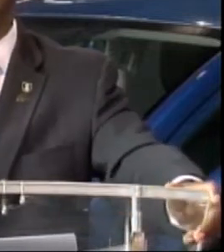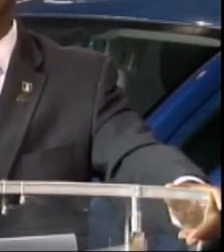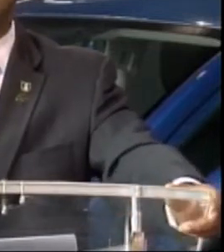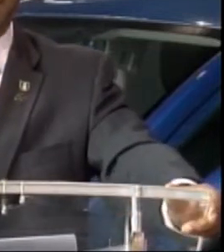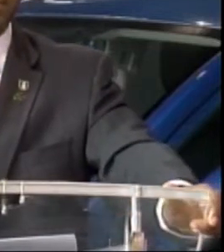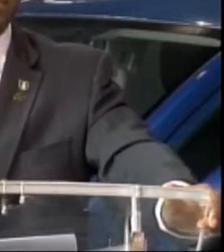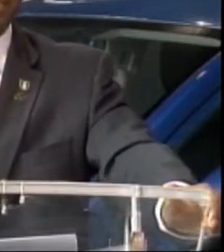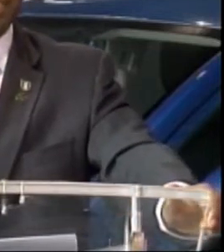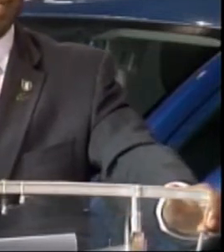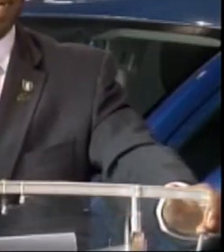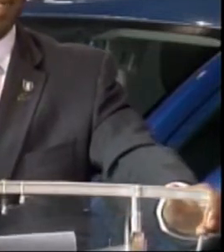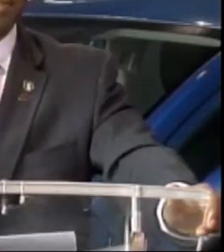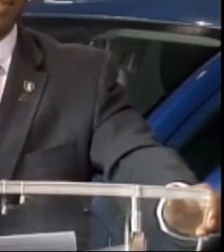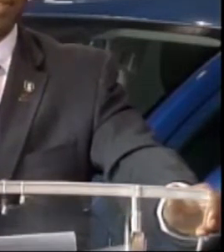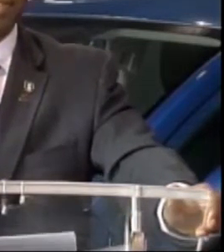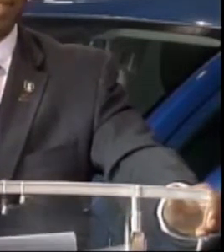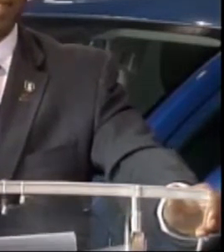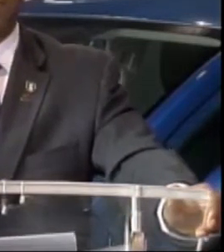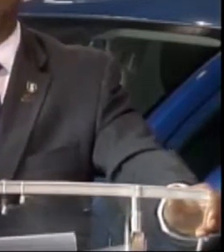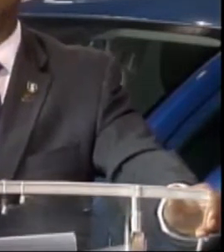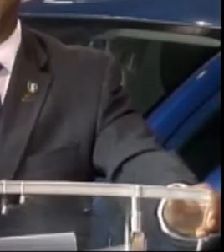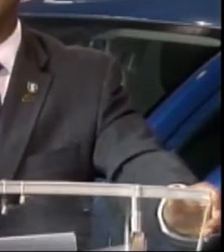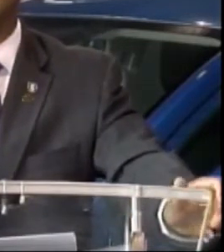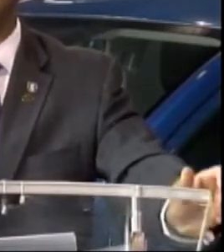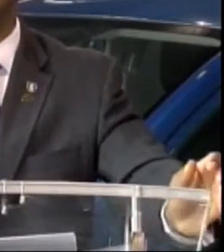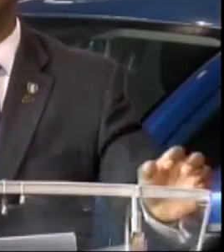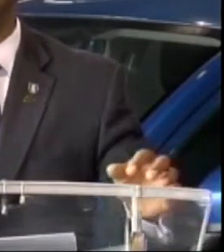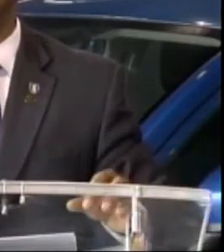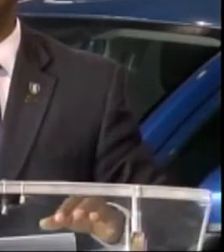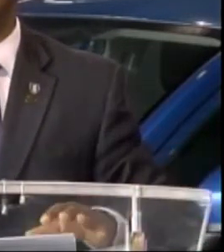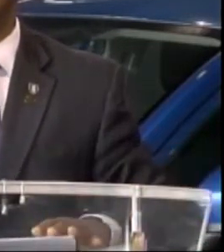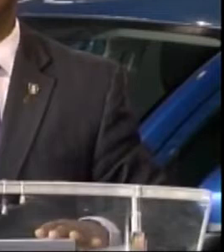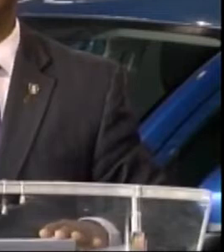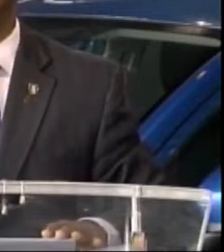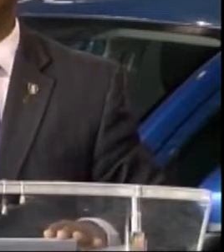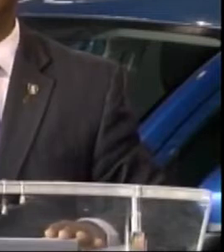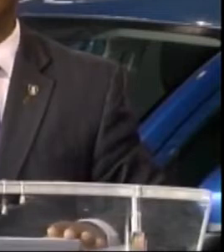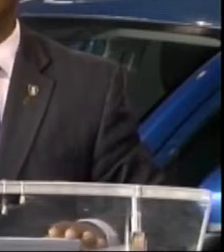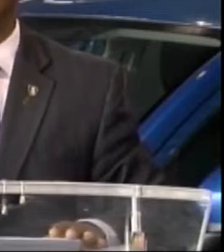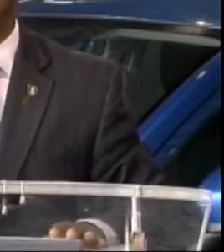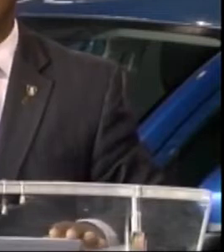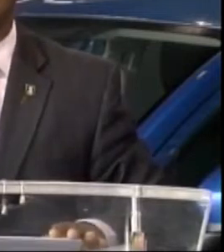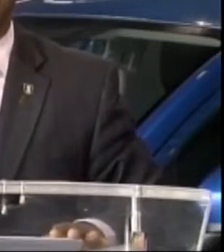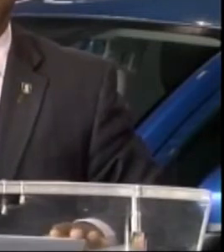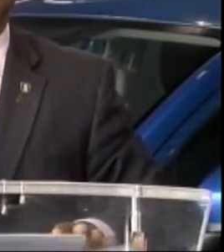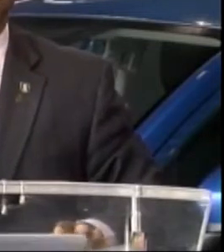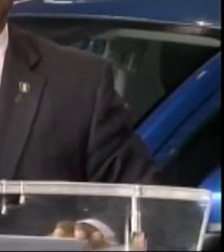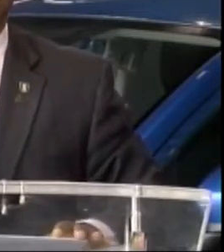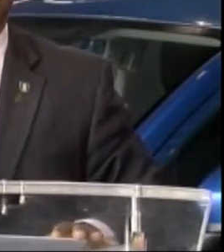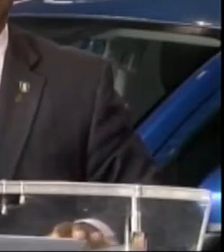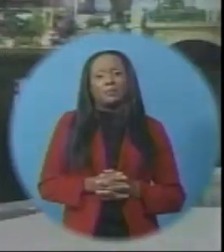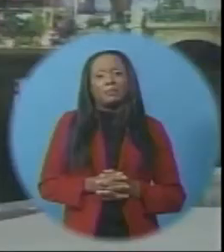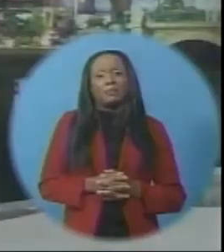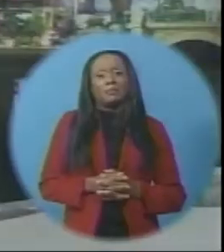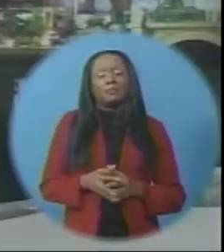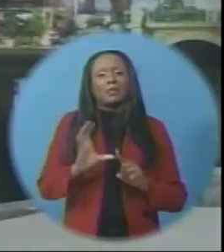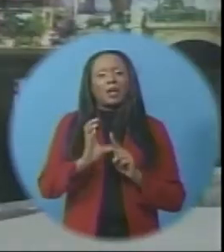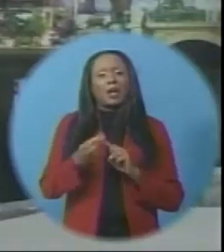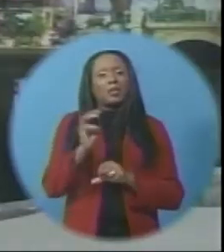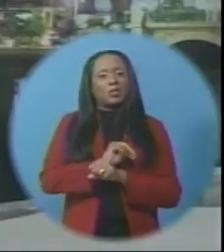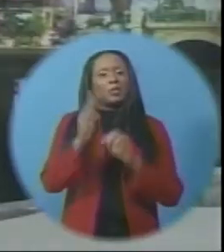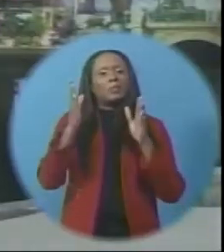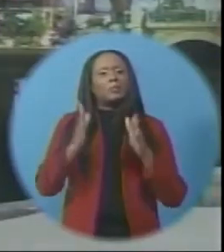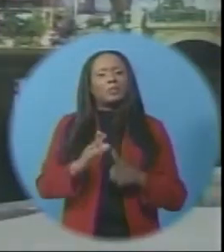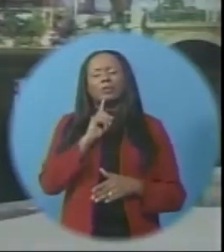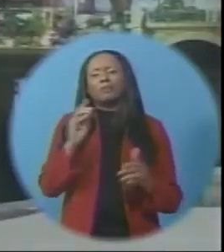of accolades and outstanding prizes like the one we have behind me.